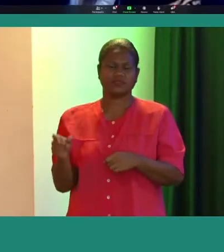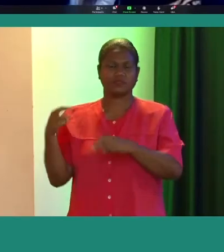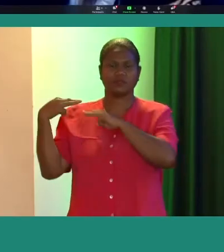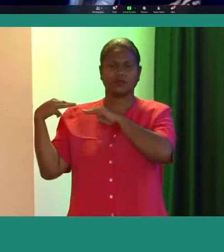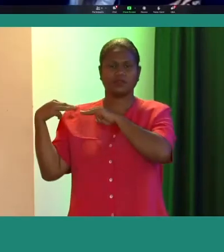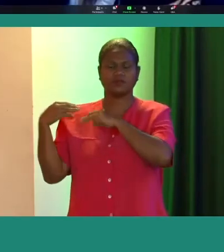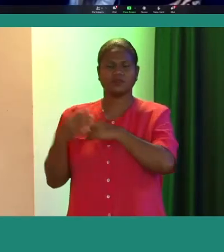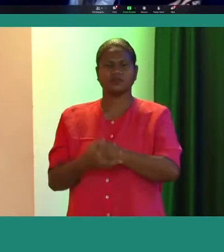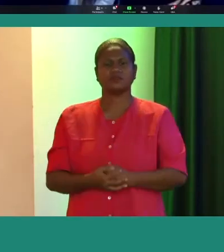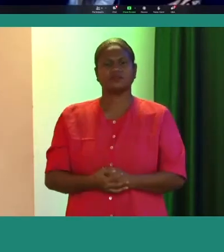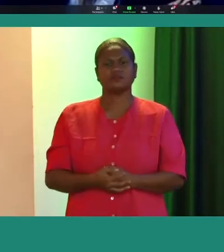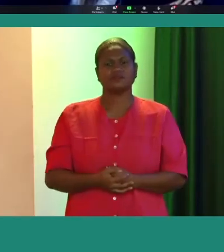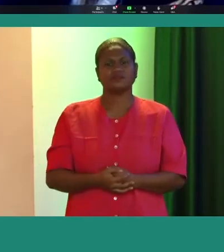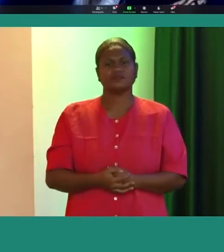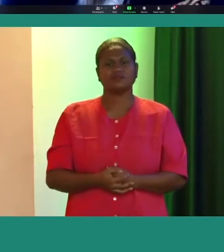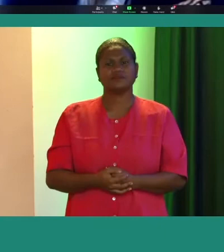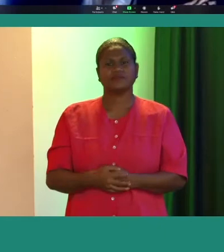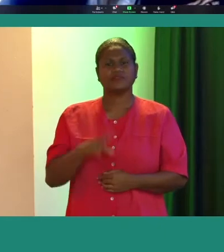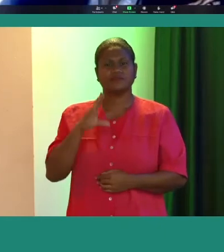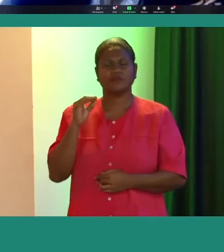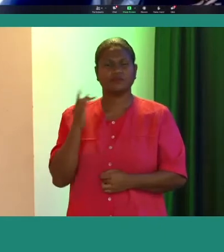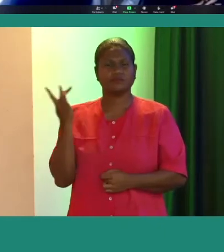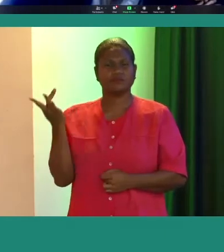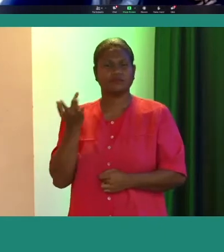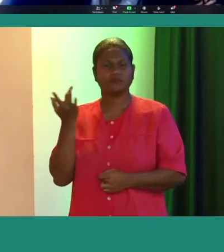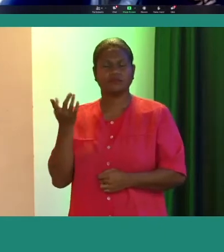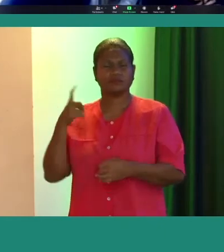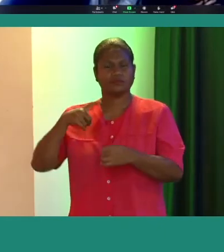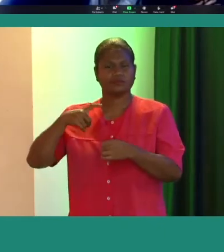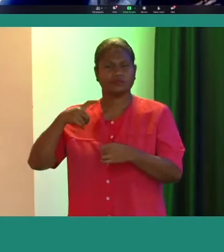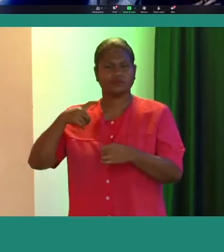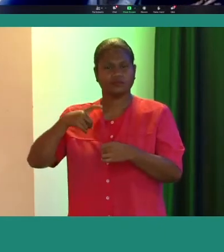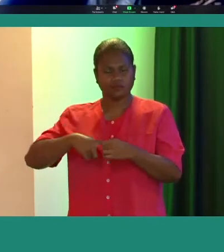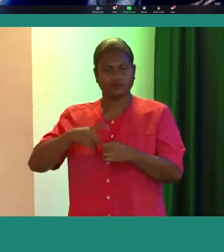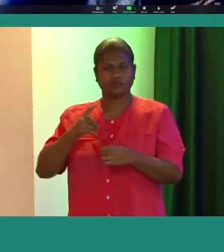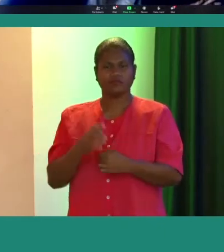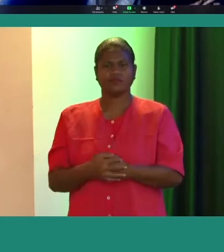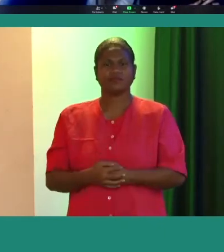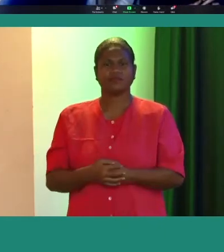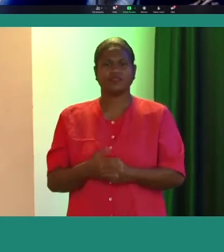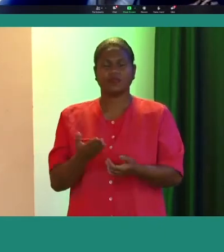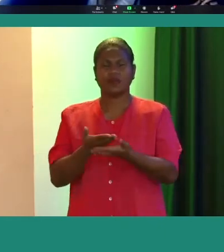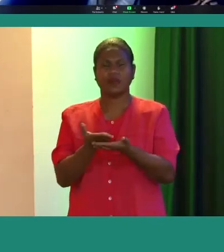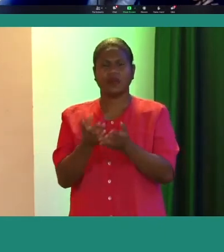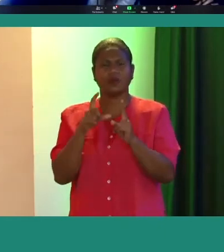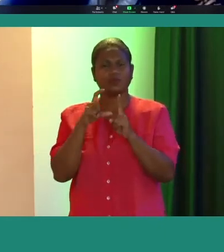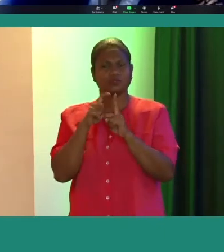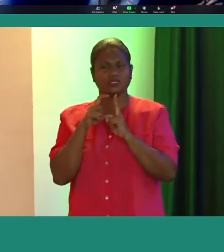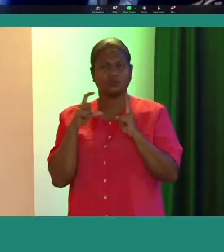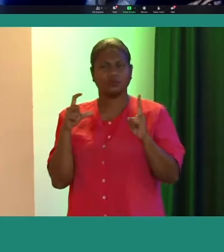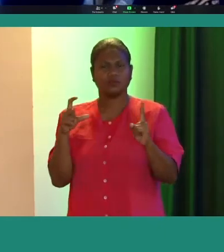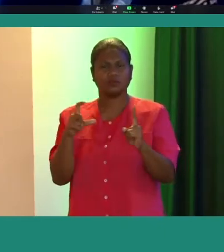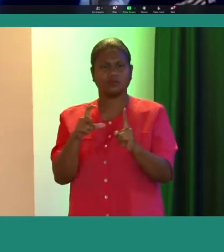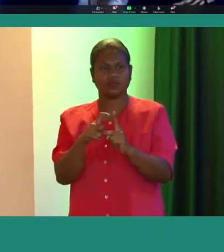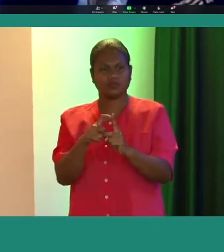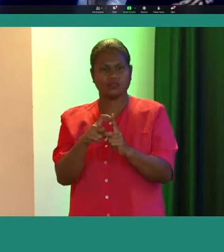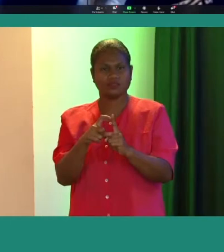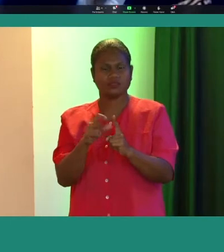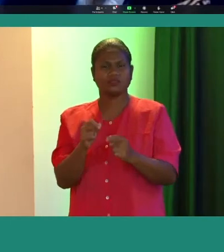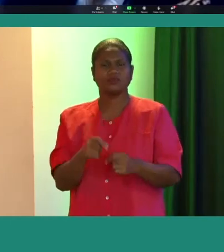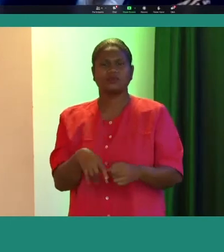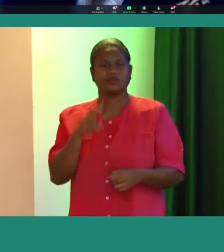It's from one of our online participants. How are departments going about addressing